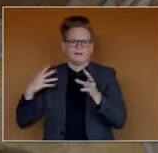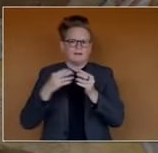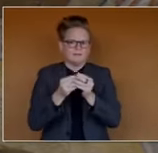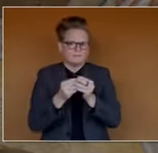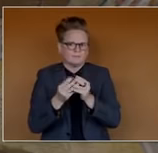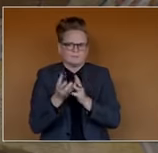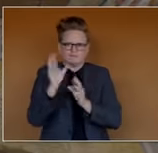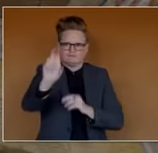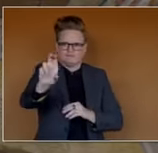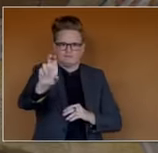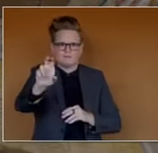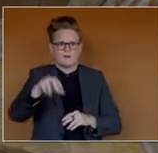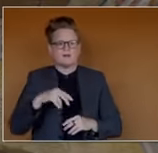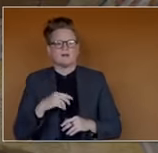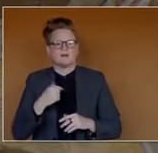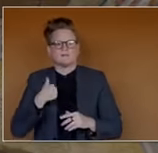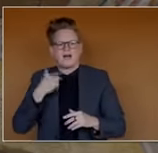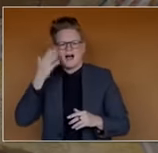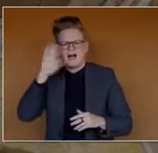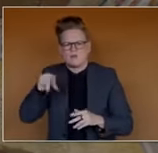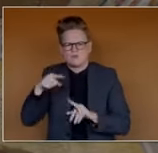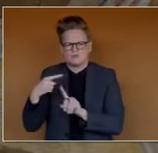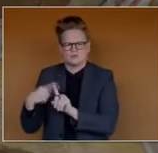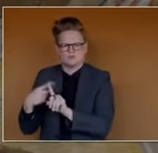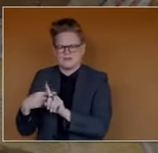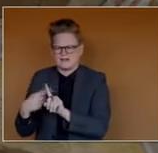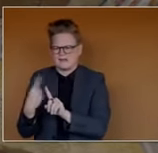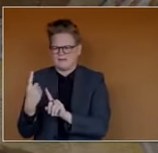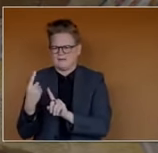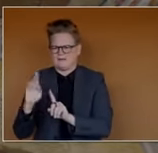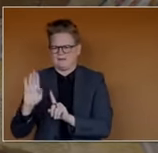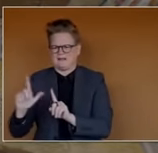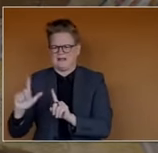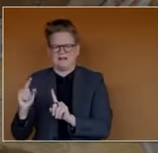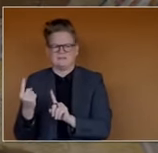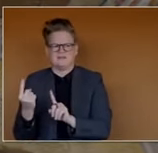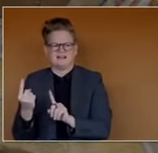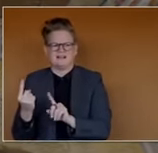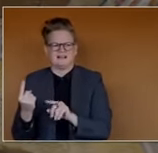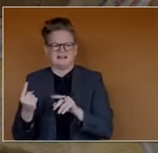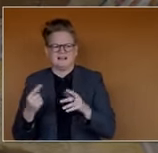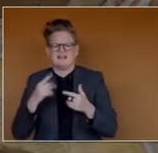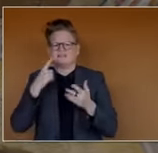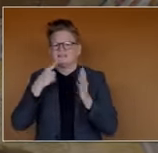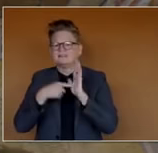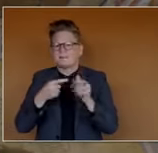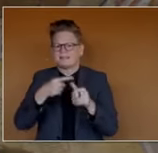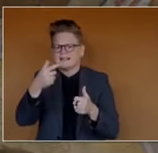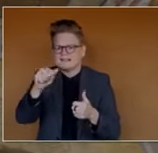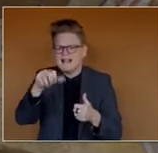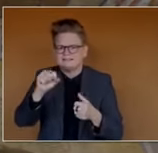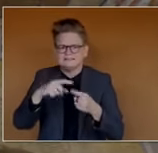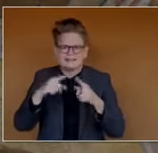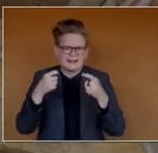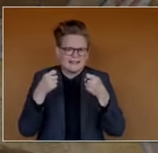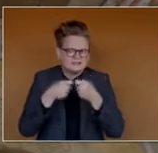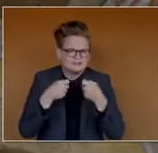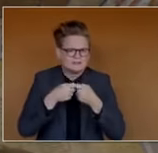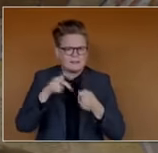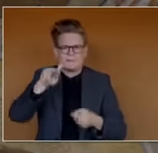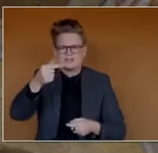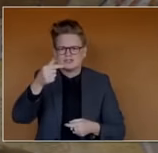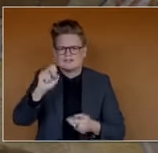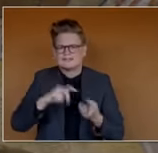part of the burden of households. Issues of gas, electricity, and water are